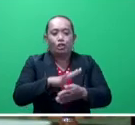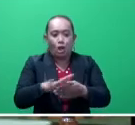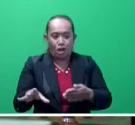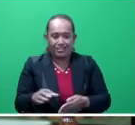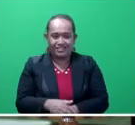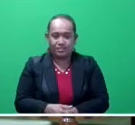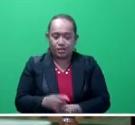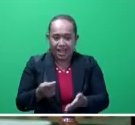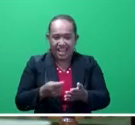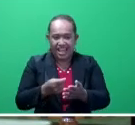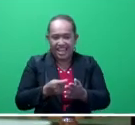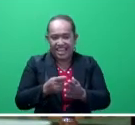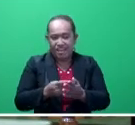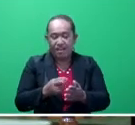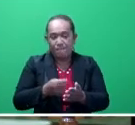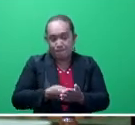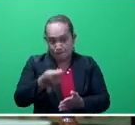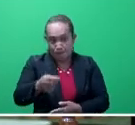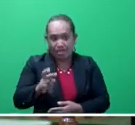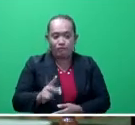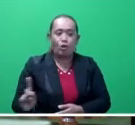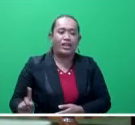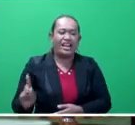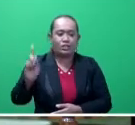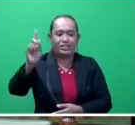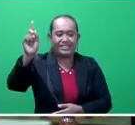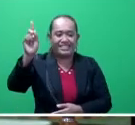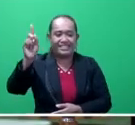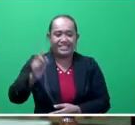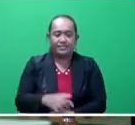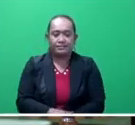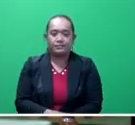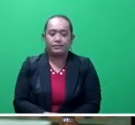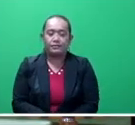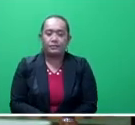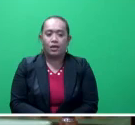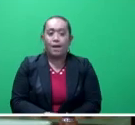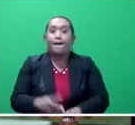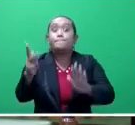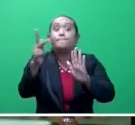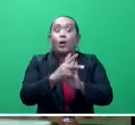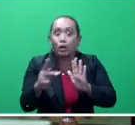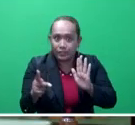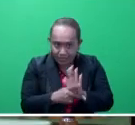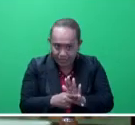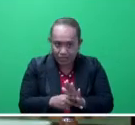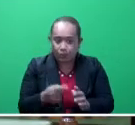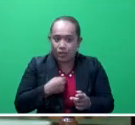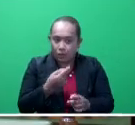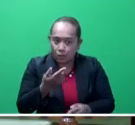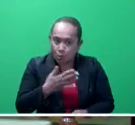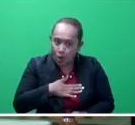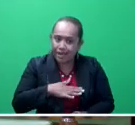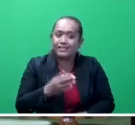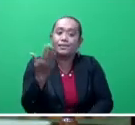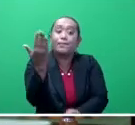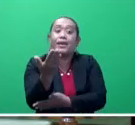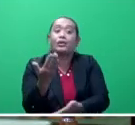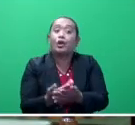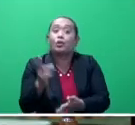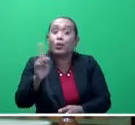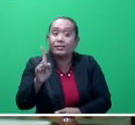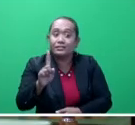most everything else in this budget, Mr. Speaker, sir, this policy depends on vaccination rates climbing, so it will be reviewed in 6 months'